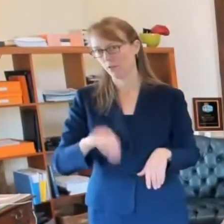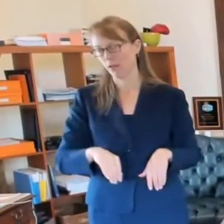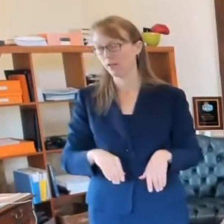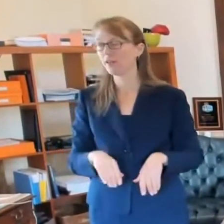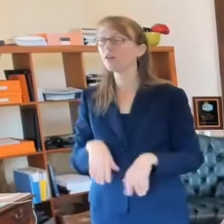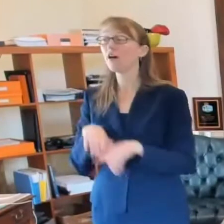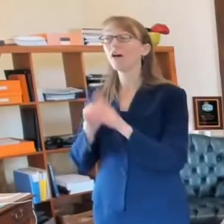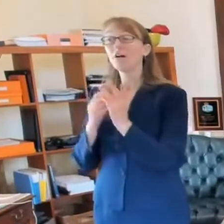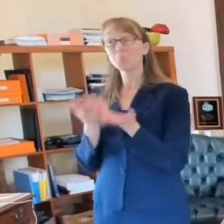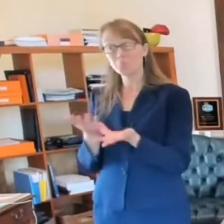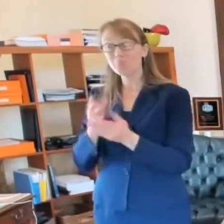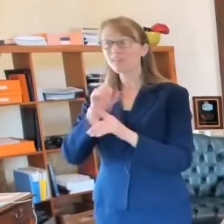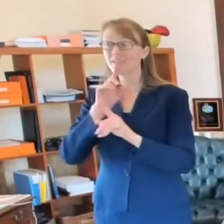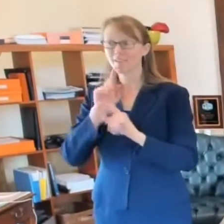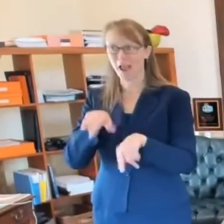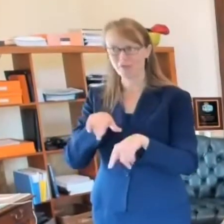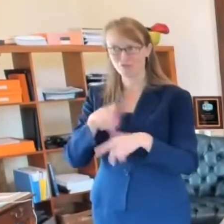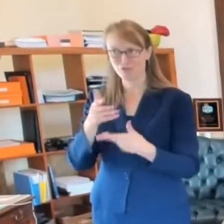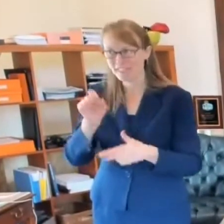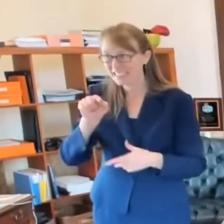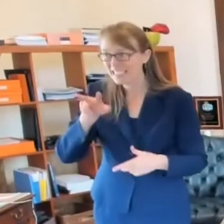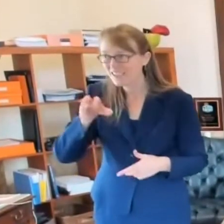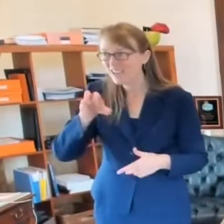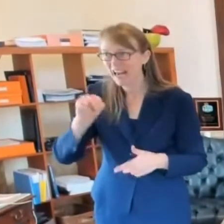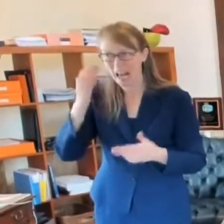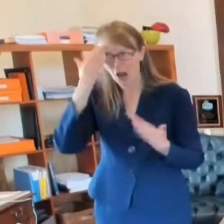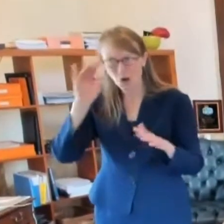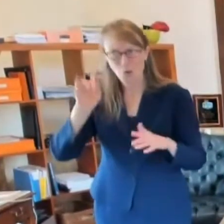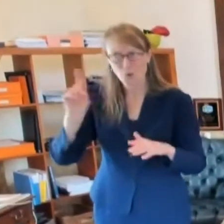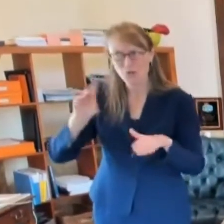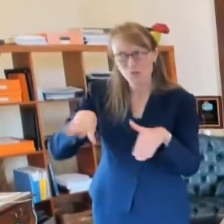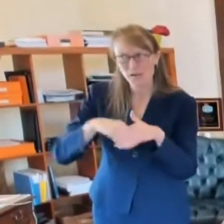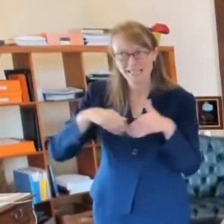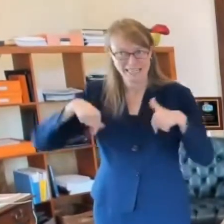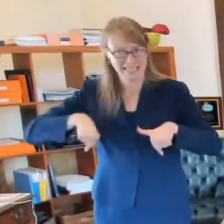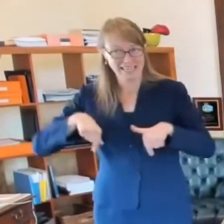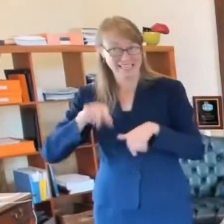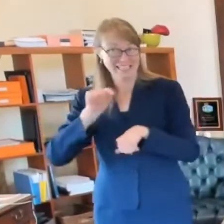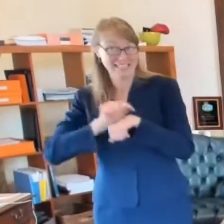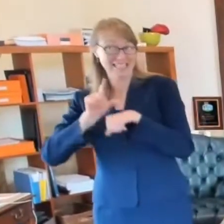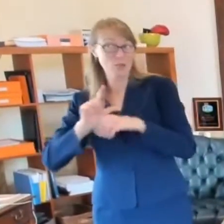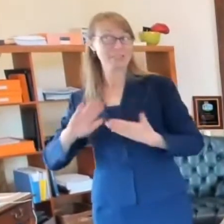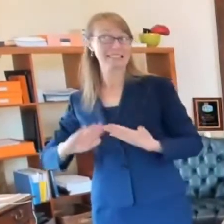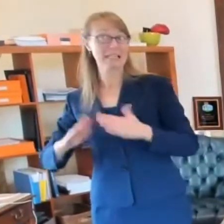if your wedding's in the city of St. Louis. Didn't say. Hopefully.